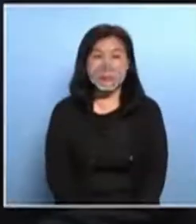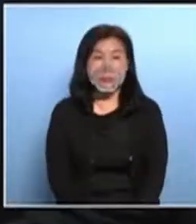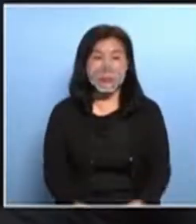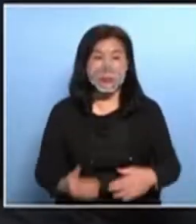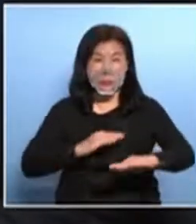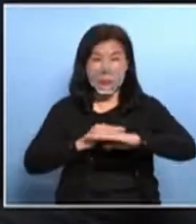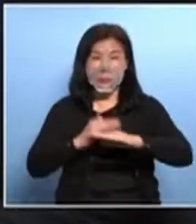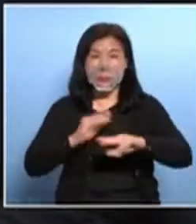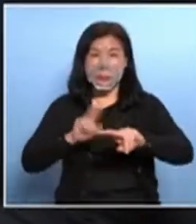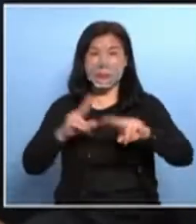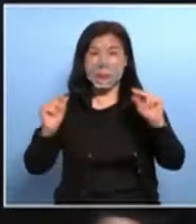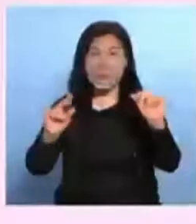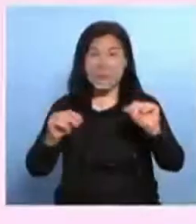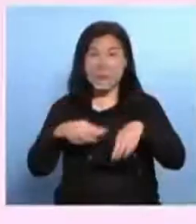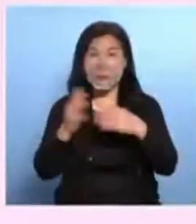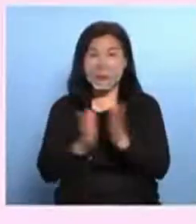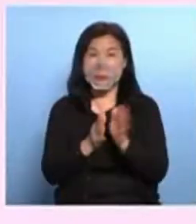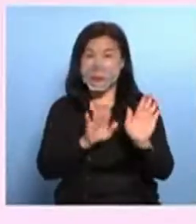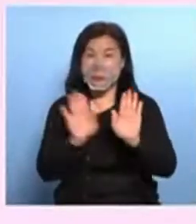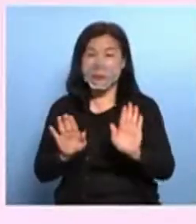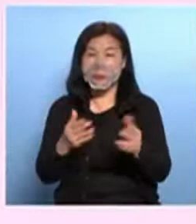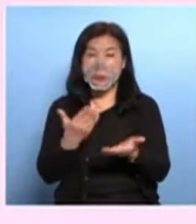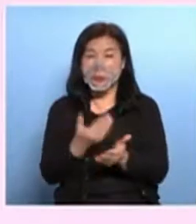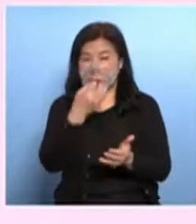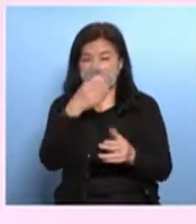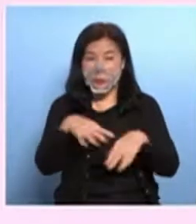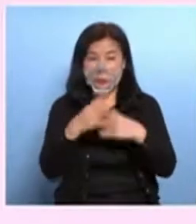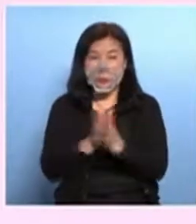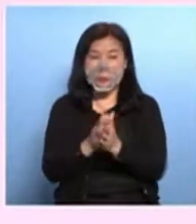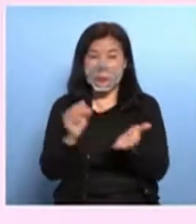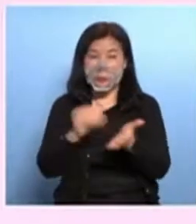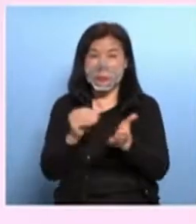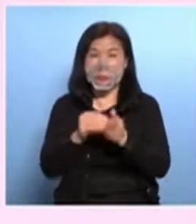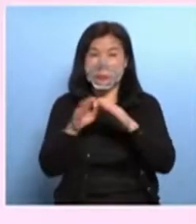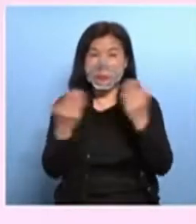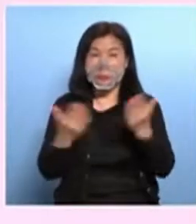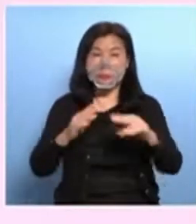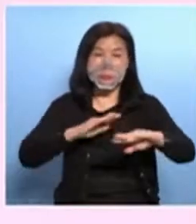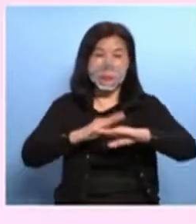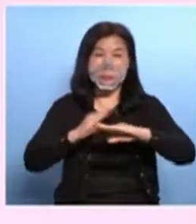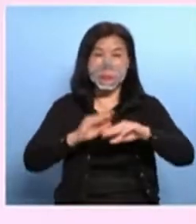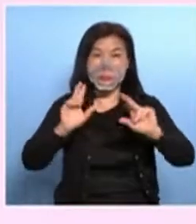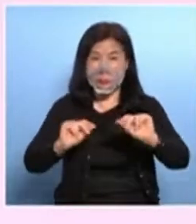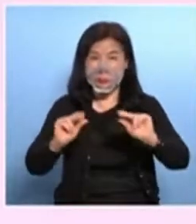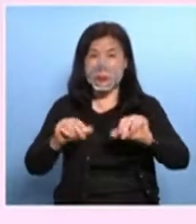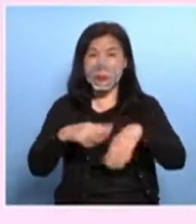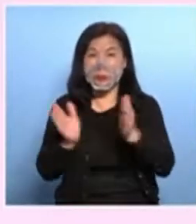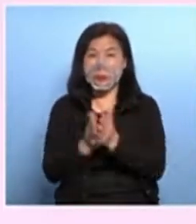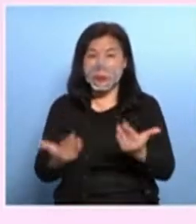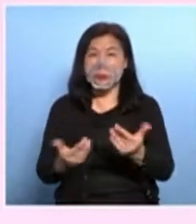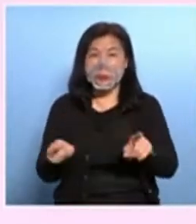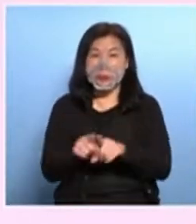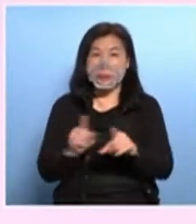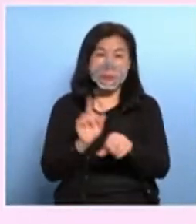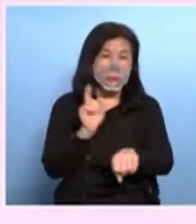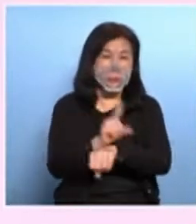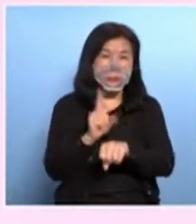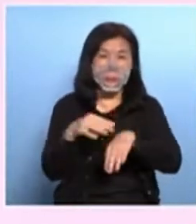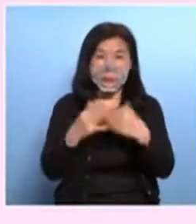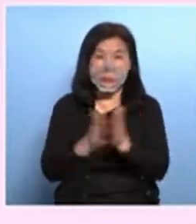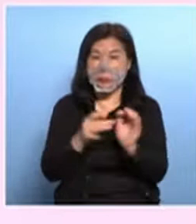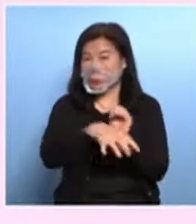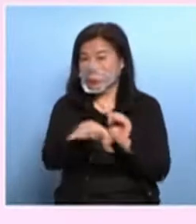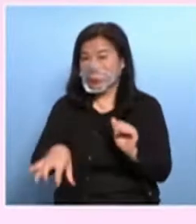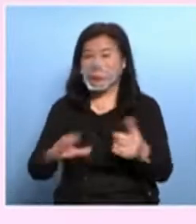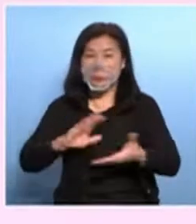I will now continue. Offshore RMB Business Hub. Hong Kong's offshore RMB market is the largest in scale. With our geographical and